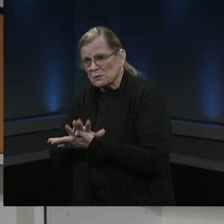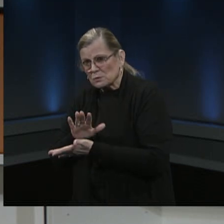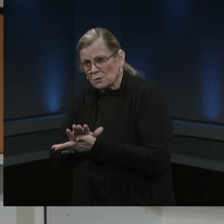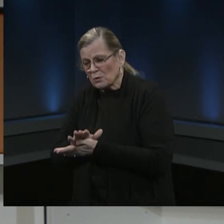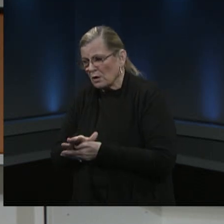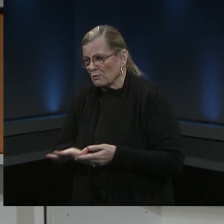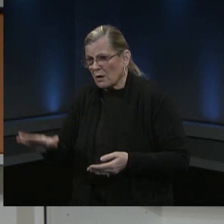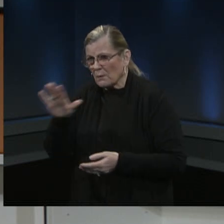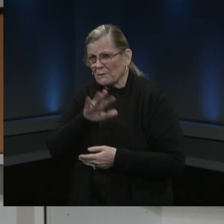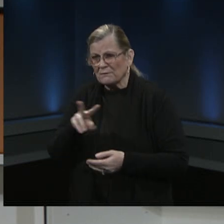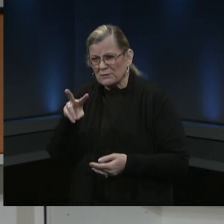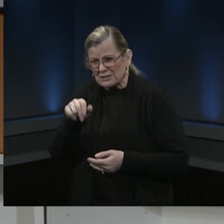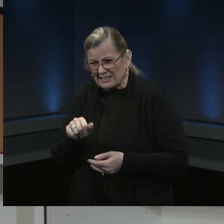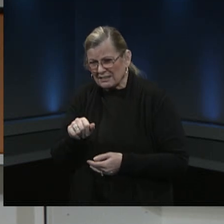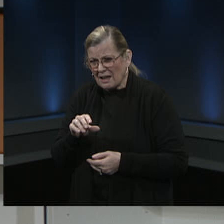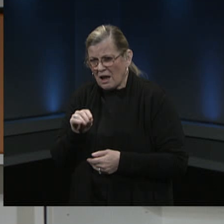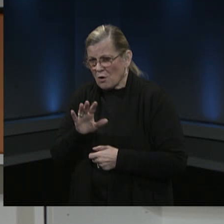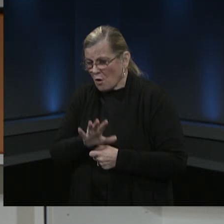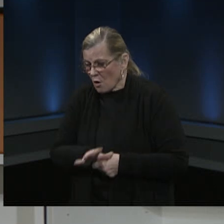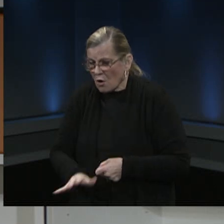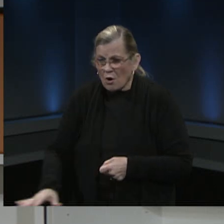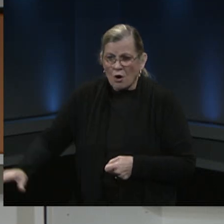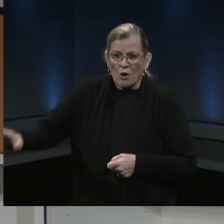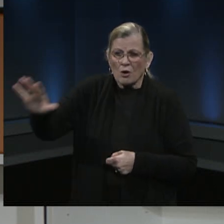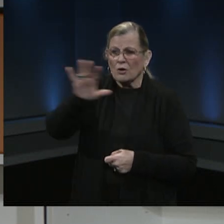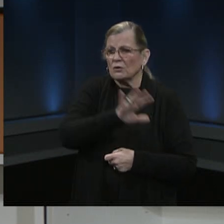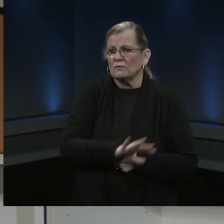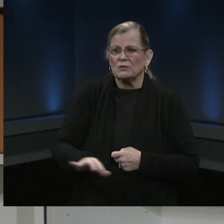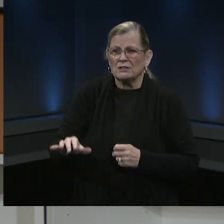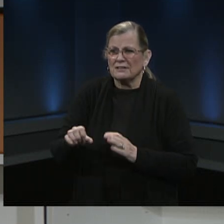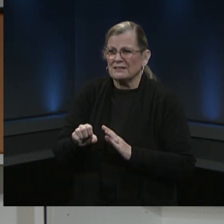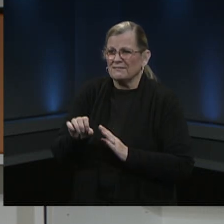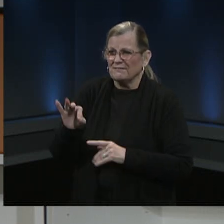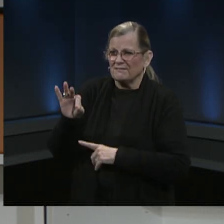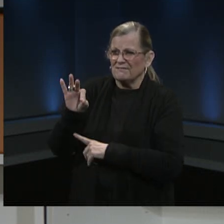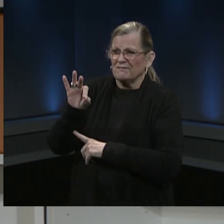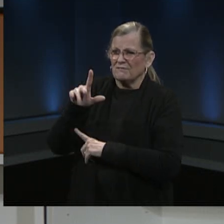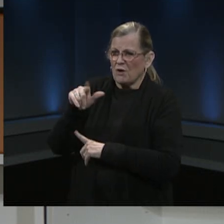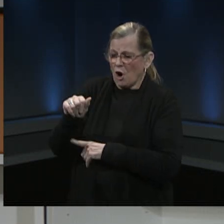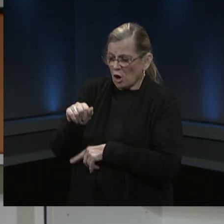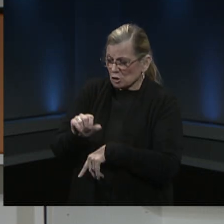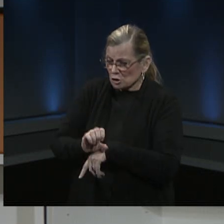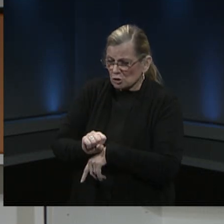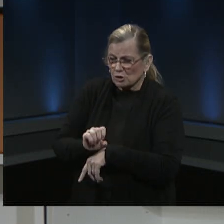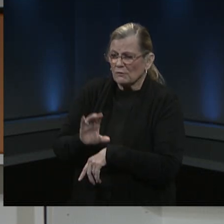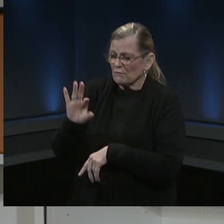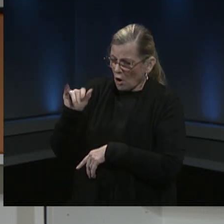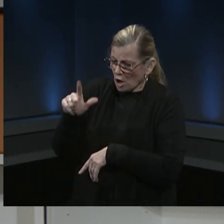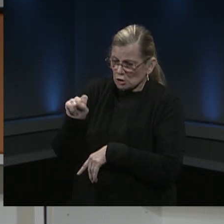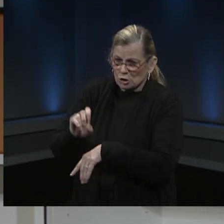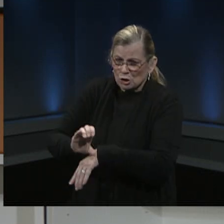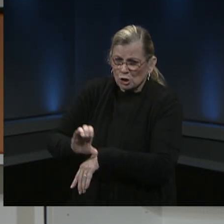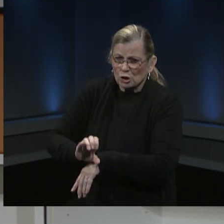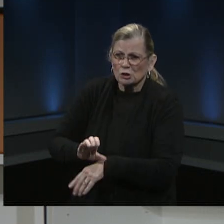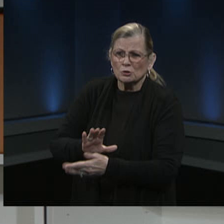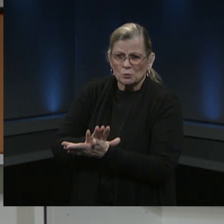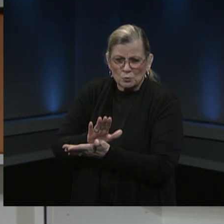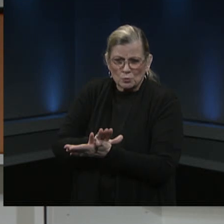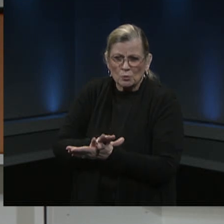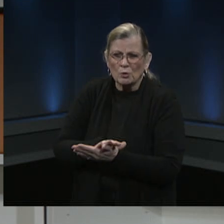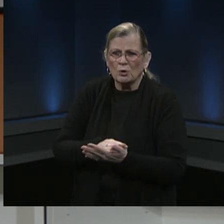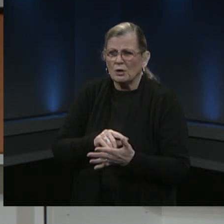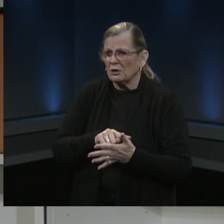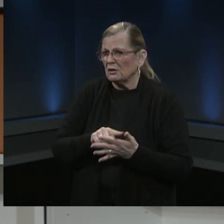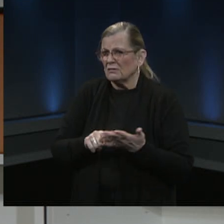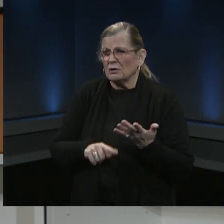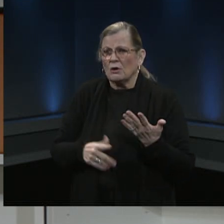well as all of the employees and staff in the city of falls church school system so they truly do have a lot on their plate they worked